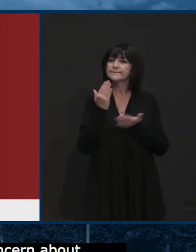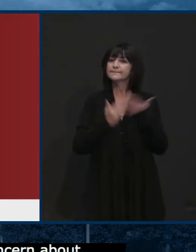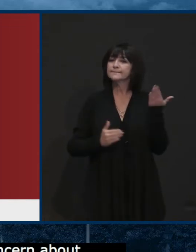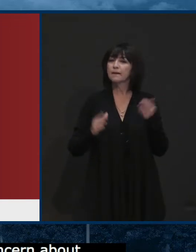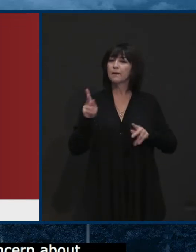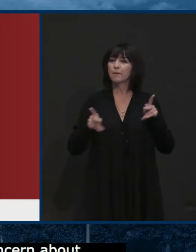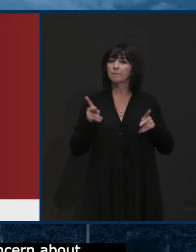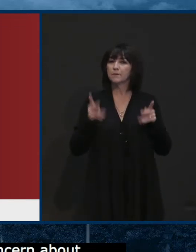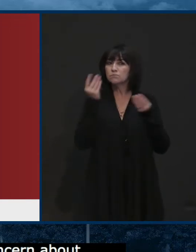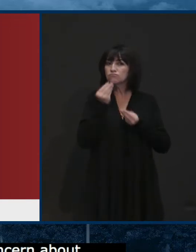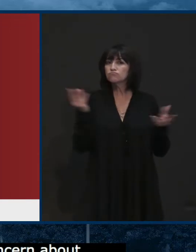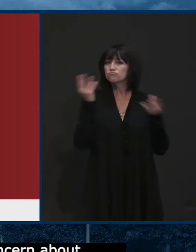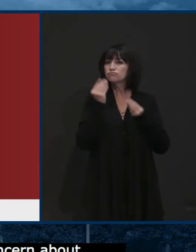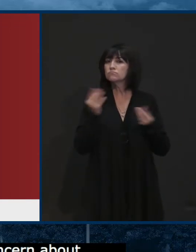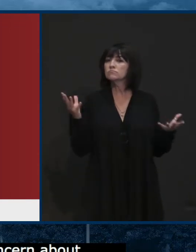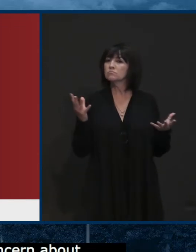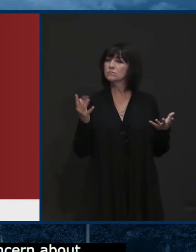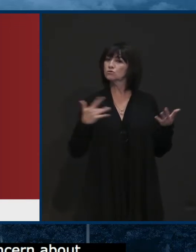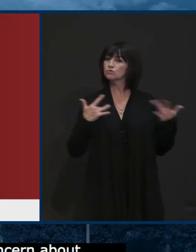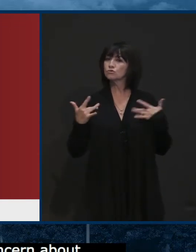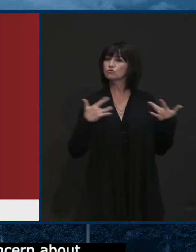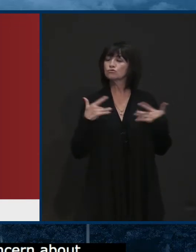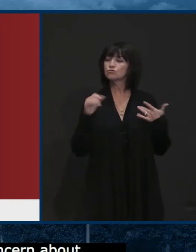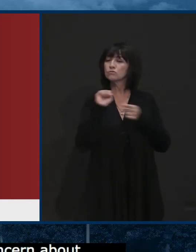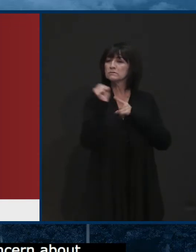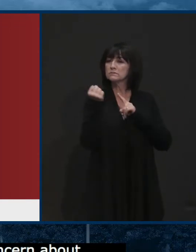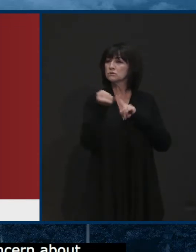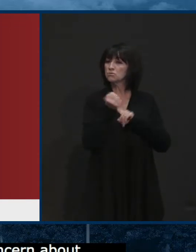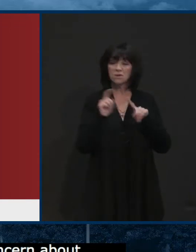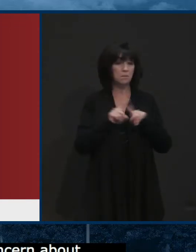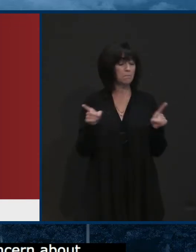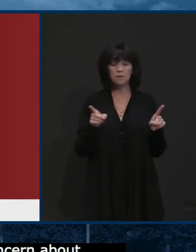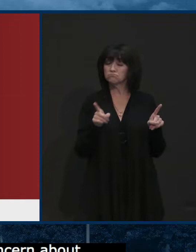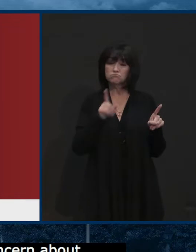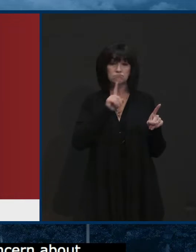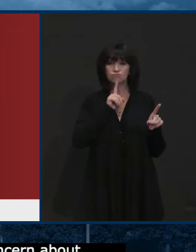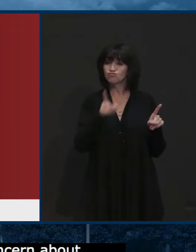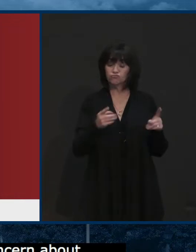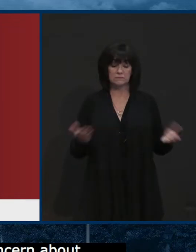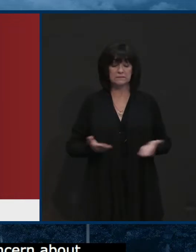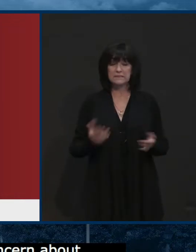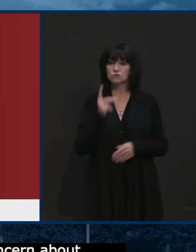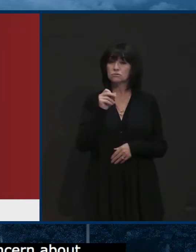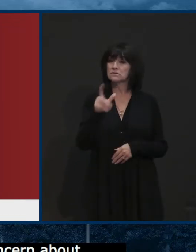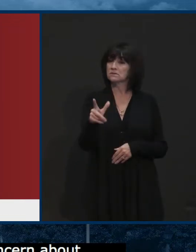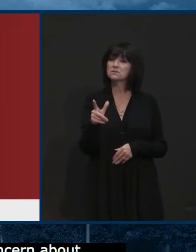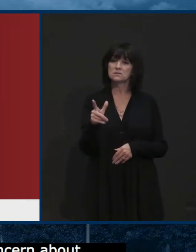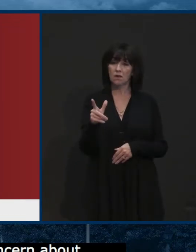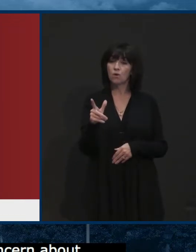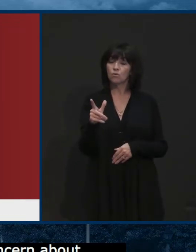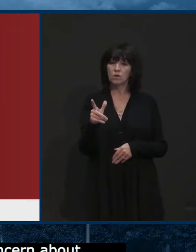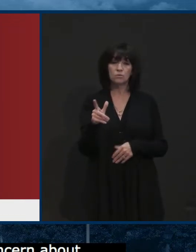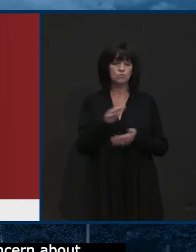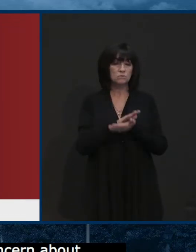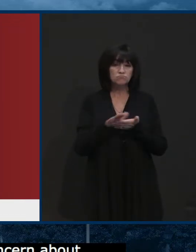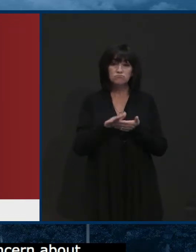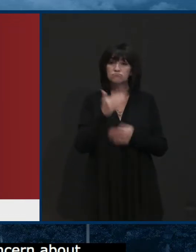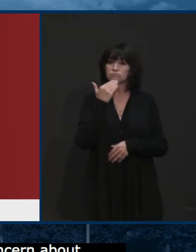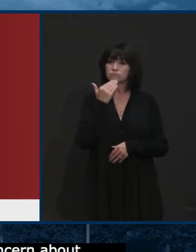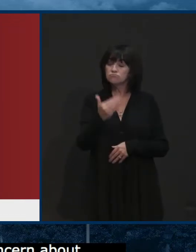that was isolated, but I didn't hear of any of that, frankly, here in Delaware, and Delawareans are to be